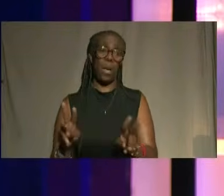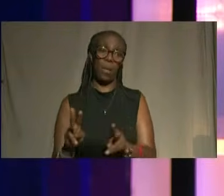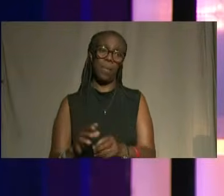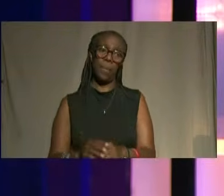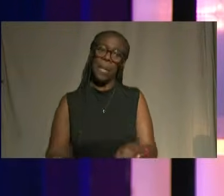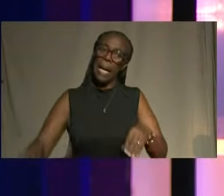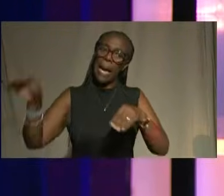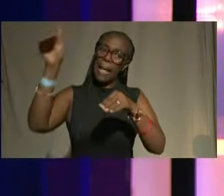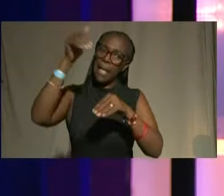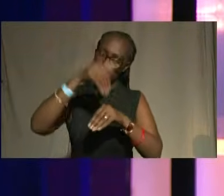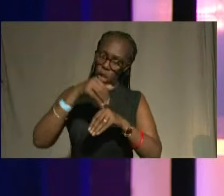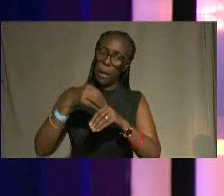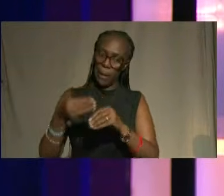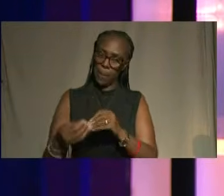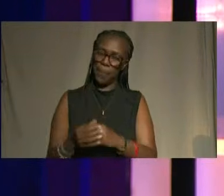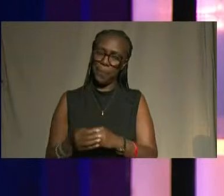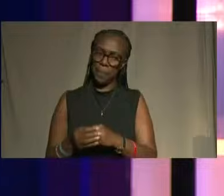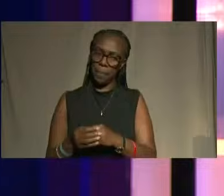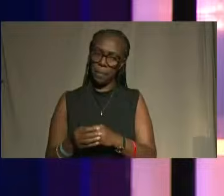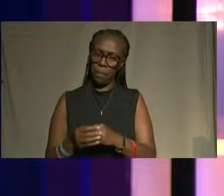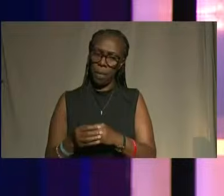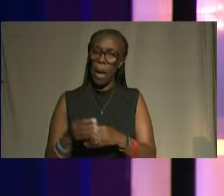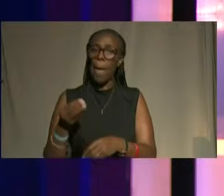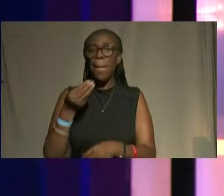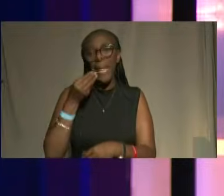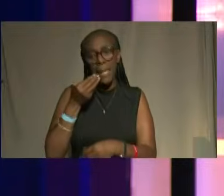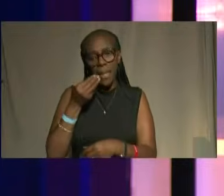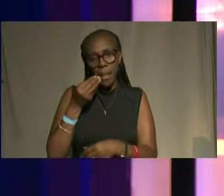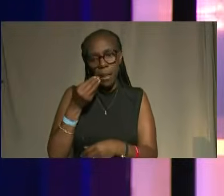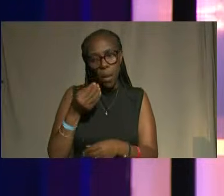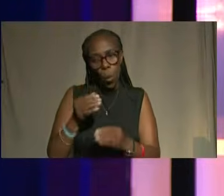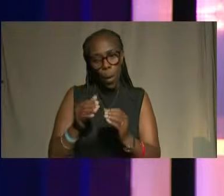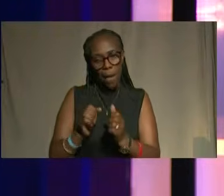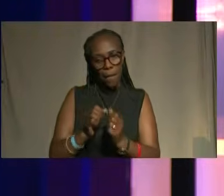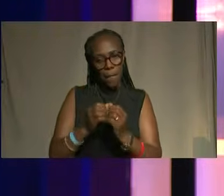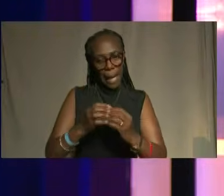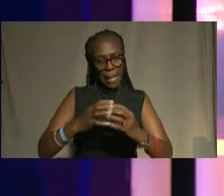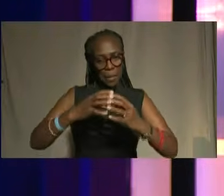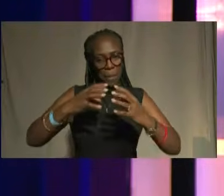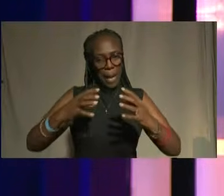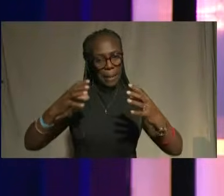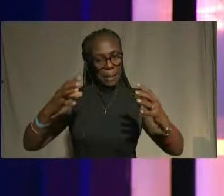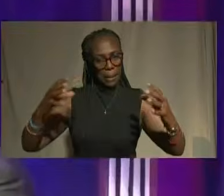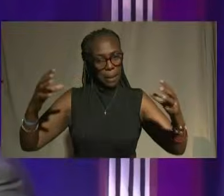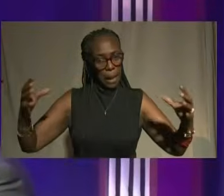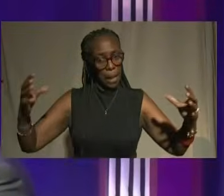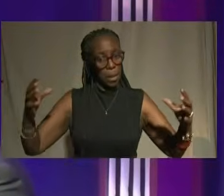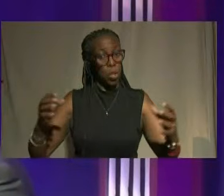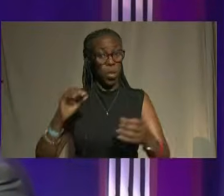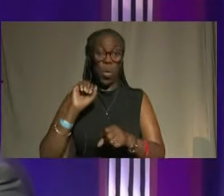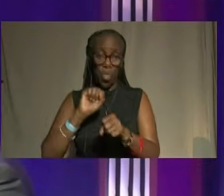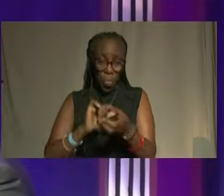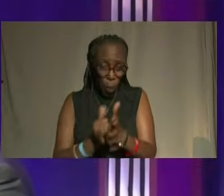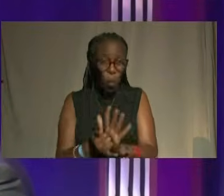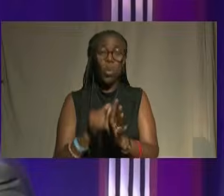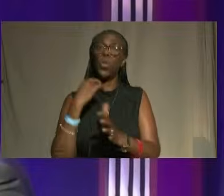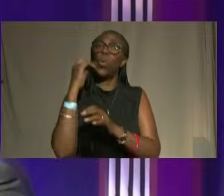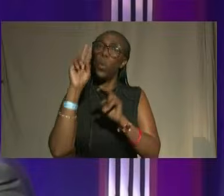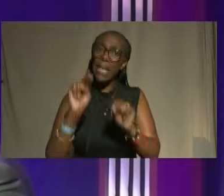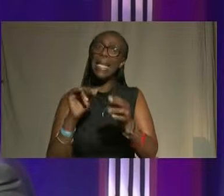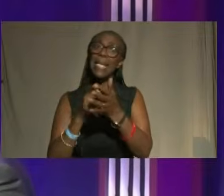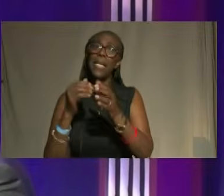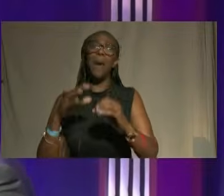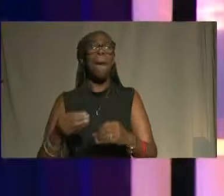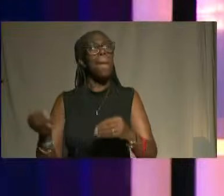have expanded meals to 5 days a week for those on path who need it the most. In addition to that, we're now going to be